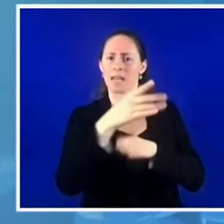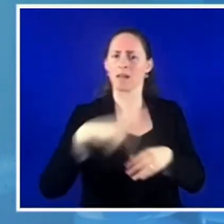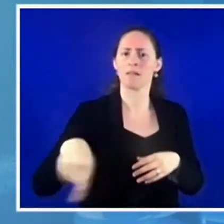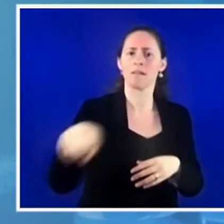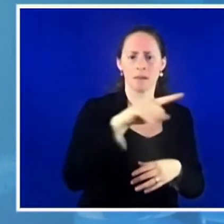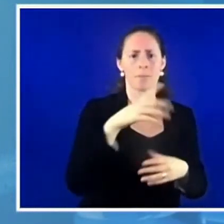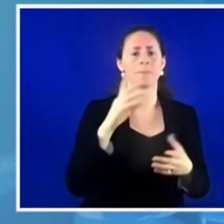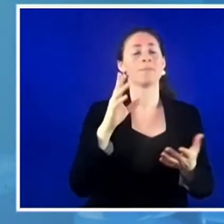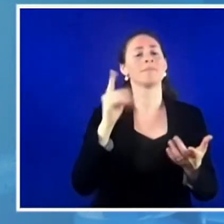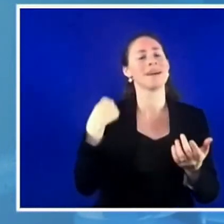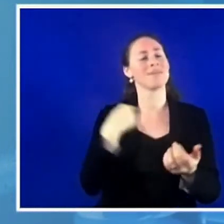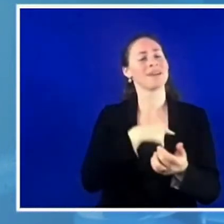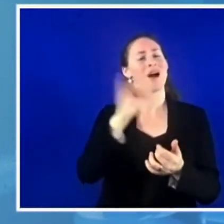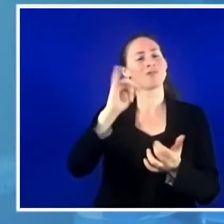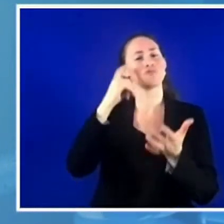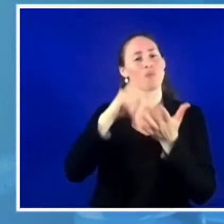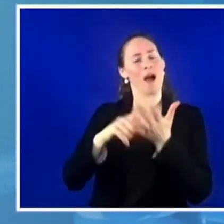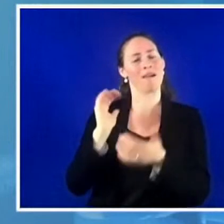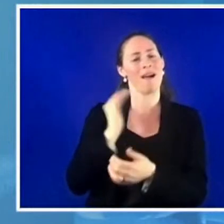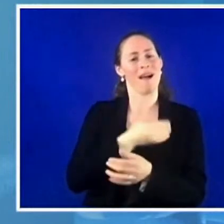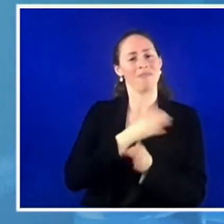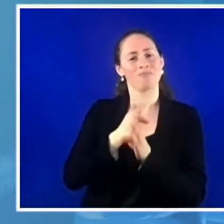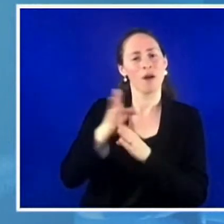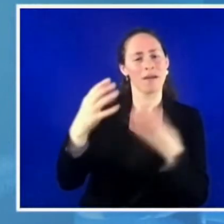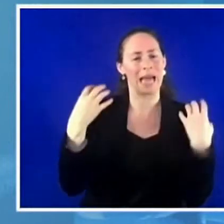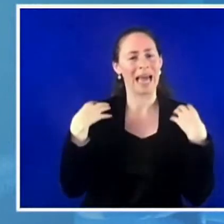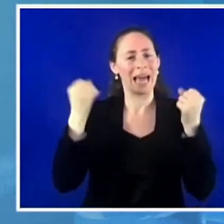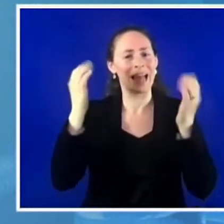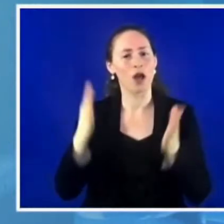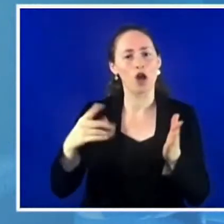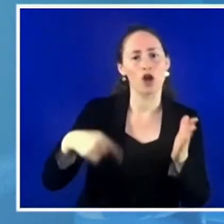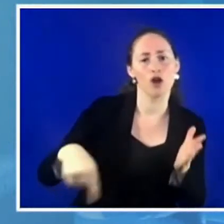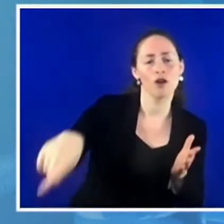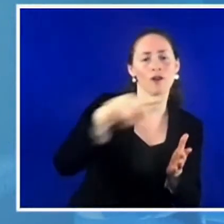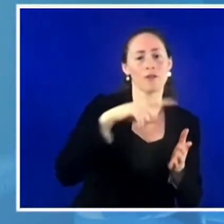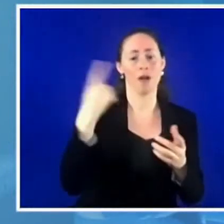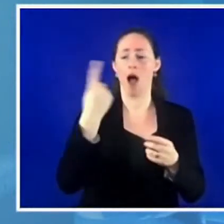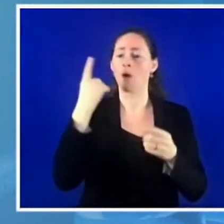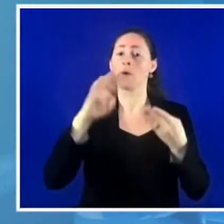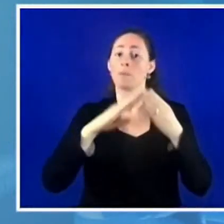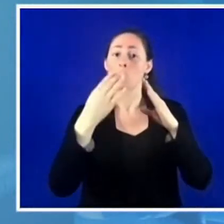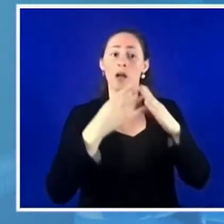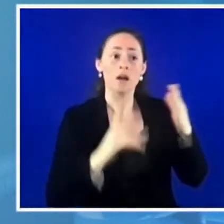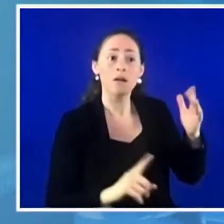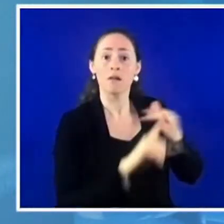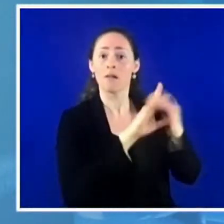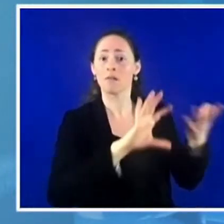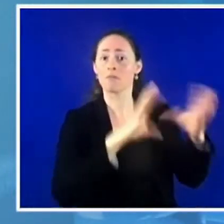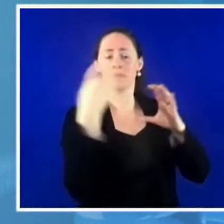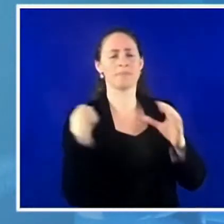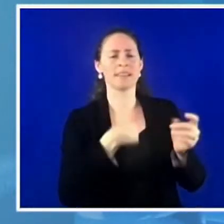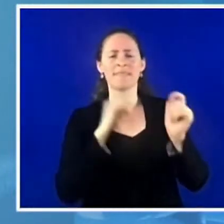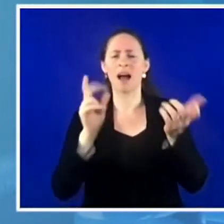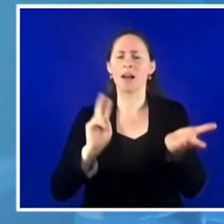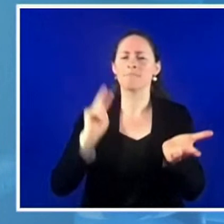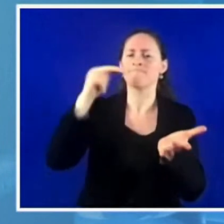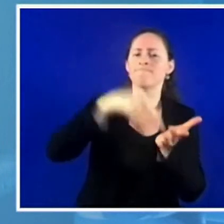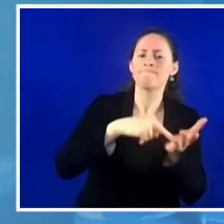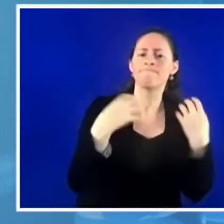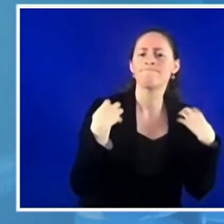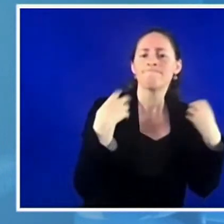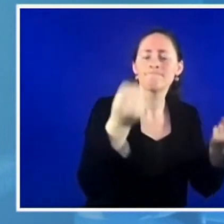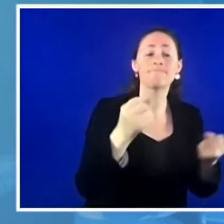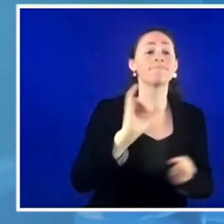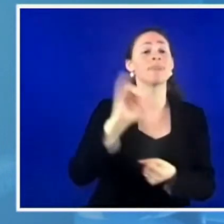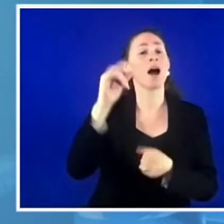have stepped up to face the challenges that their communities have faced, from smallpox and yellow fever to polio and now